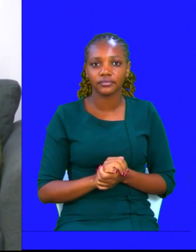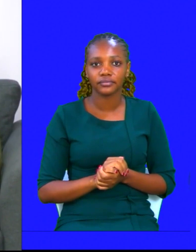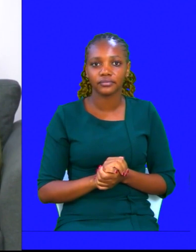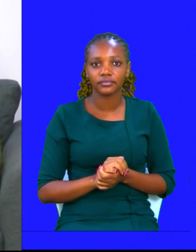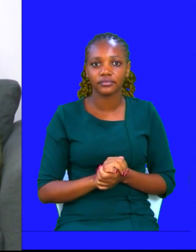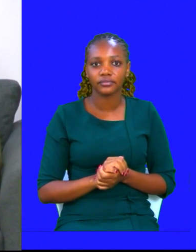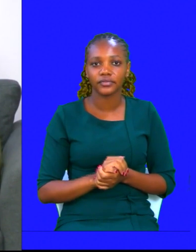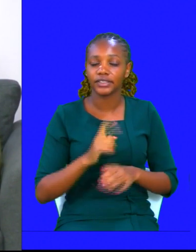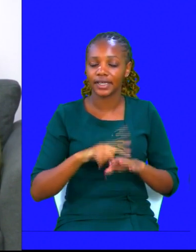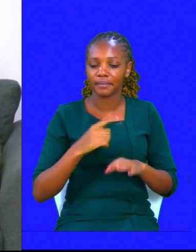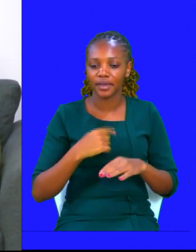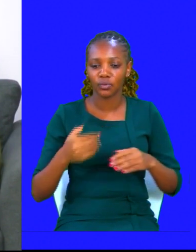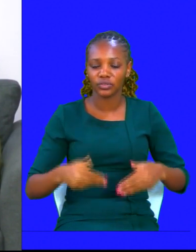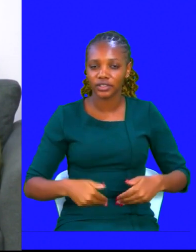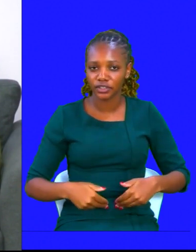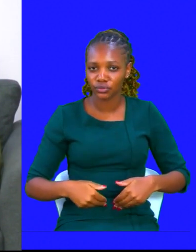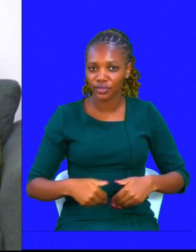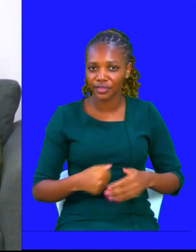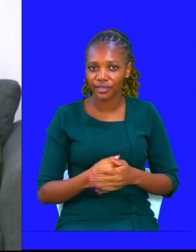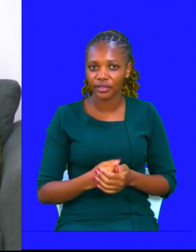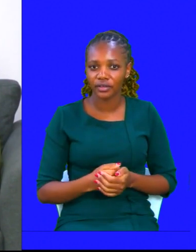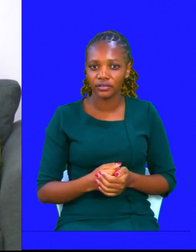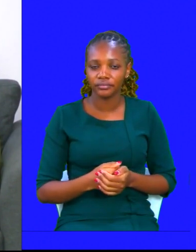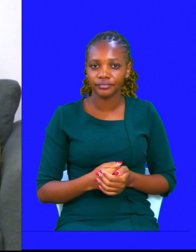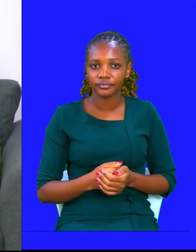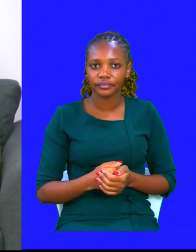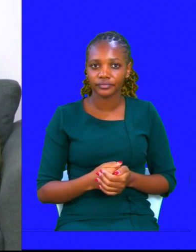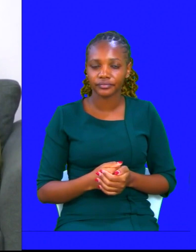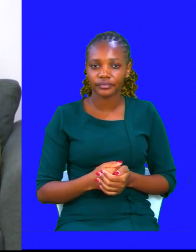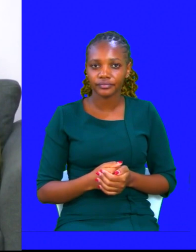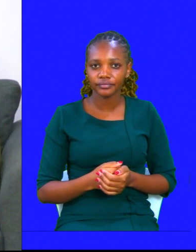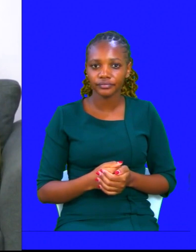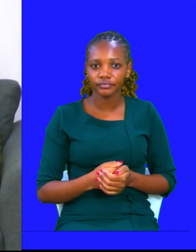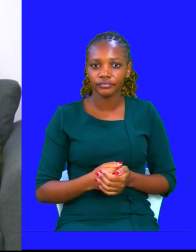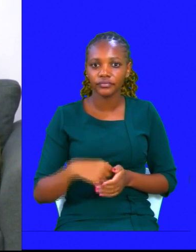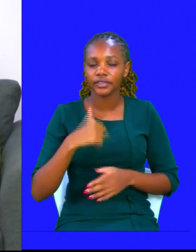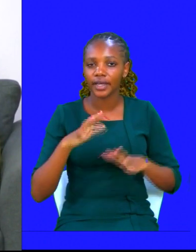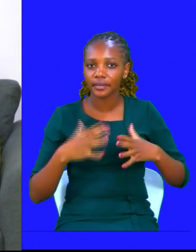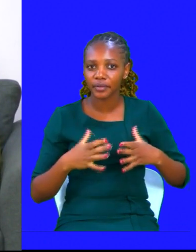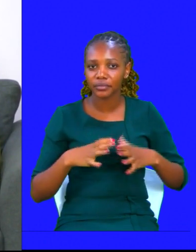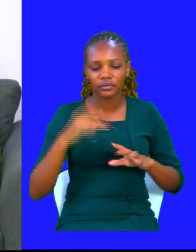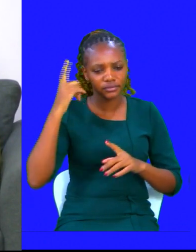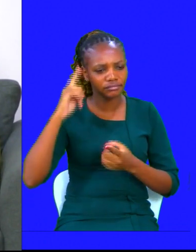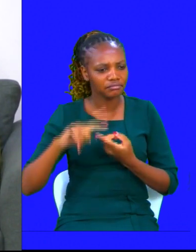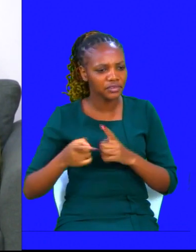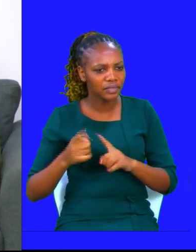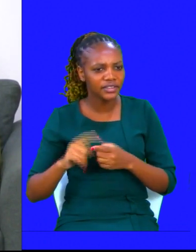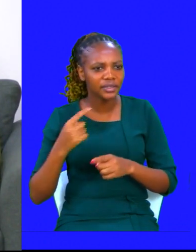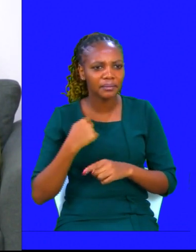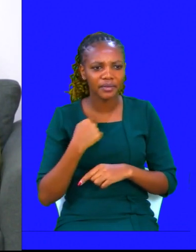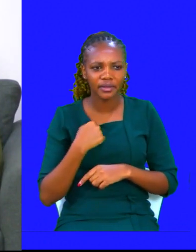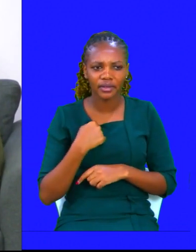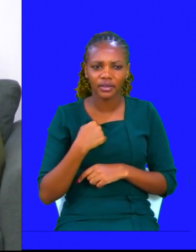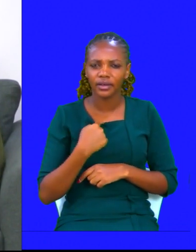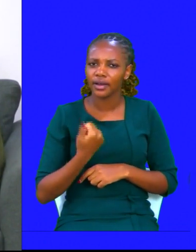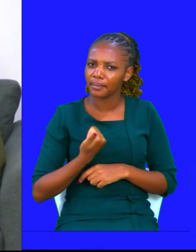at adolescent stage, when it was really, really, really hard for other people to even imagine that you are actually